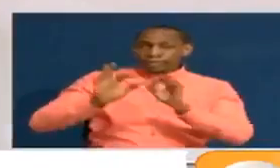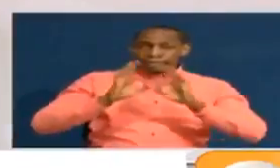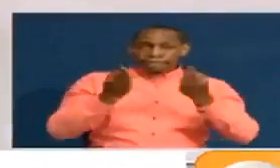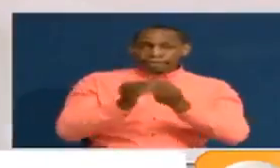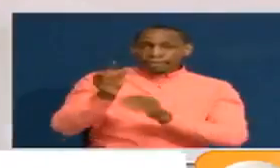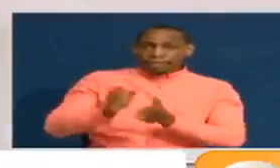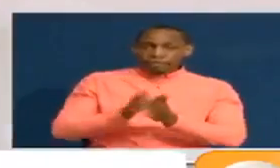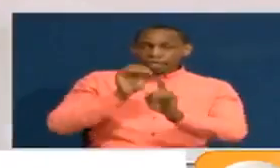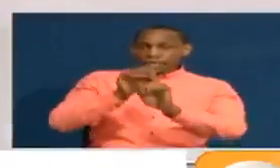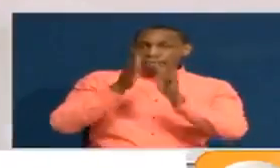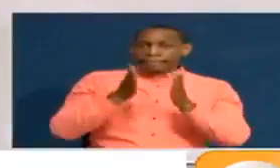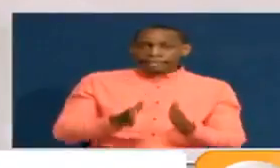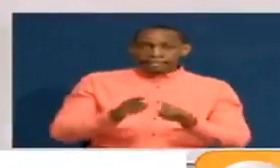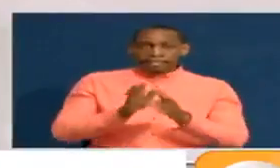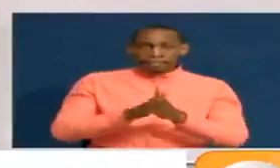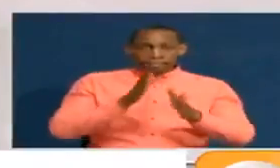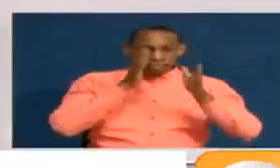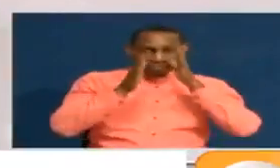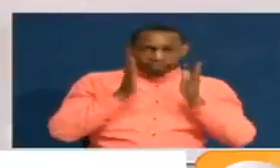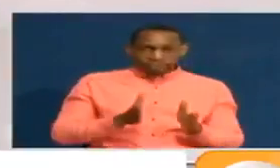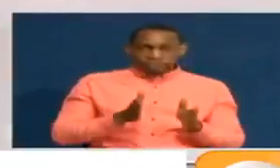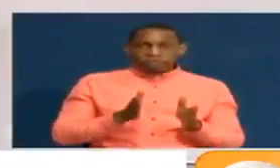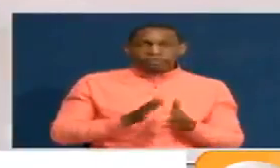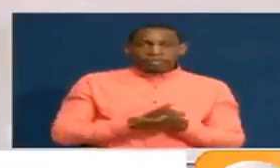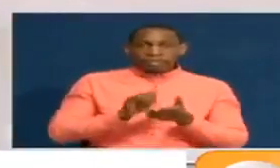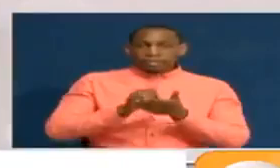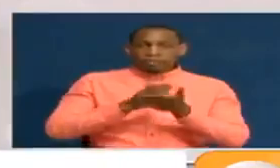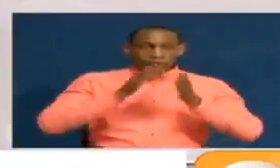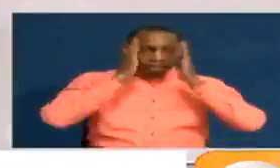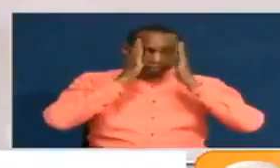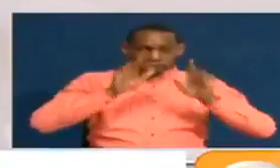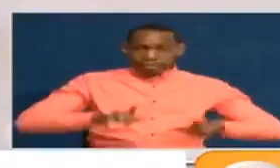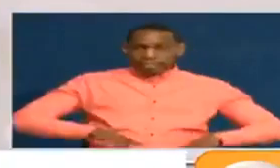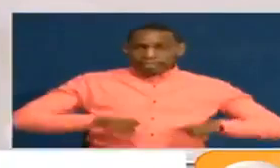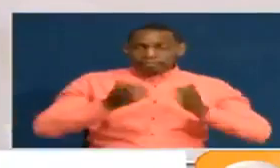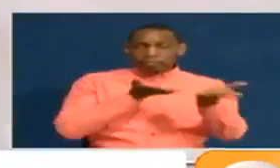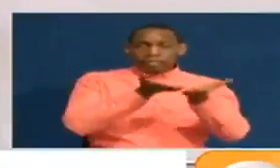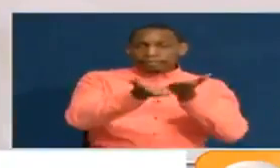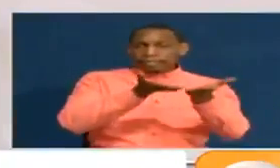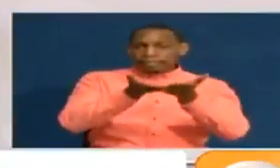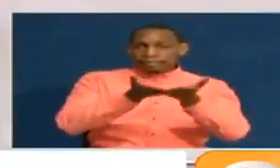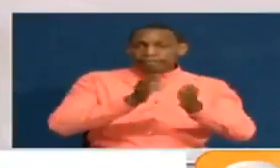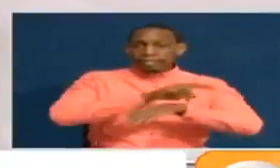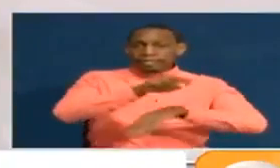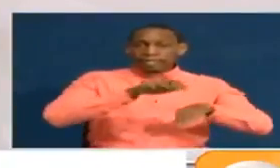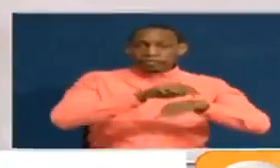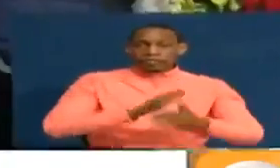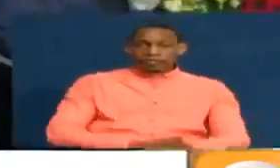man, a mentor, and an innovation enthusiast who dedicated his life to the service of the